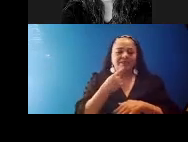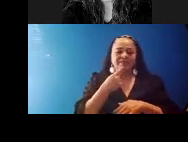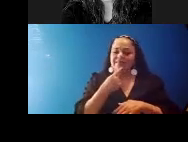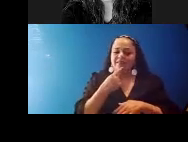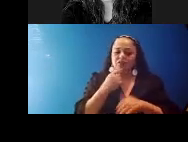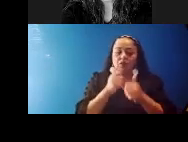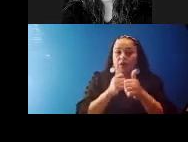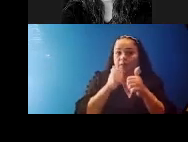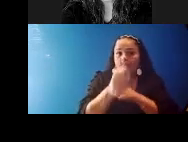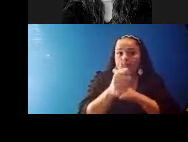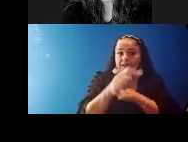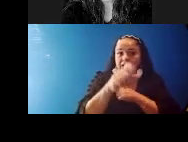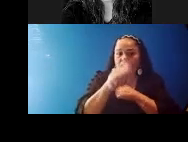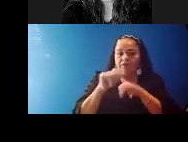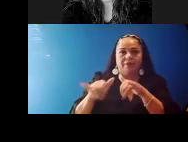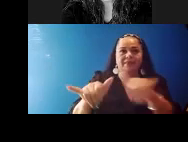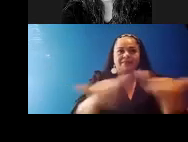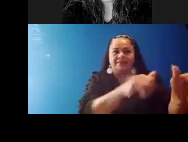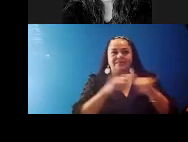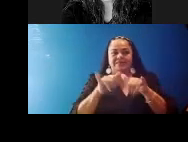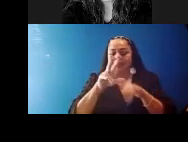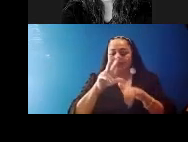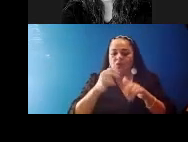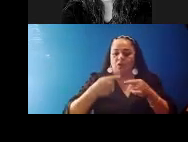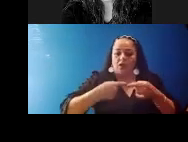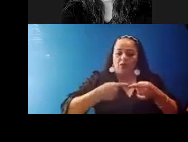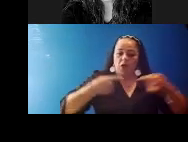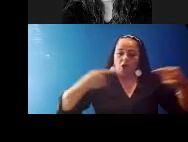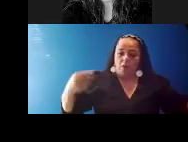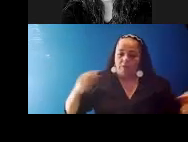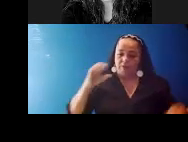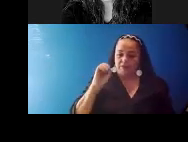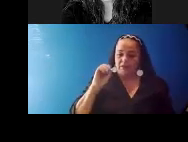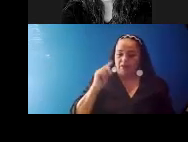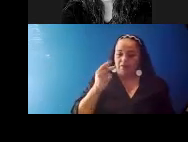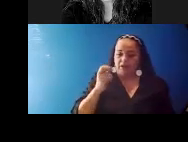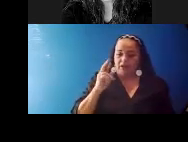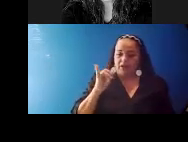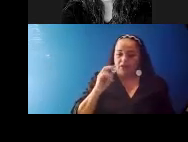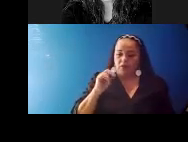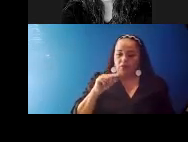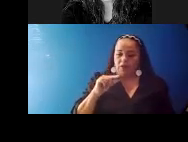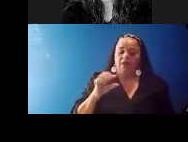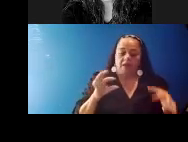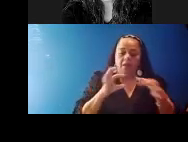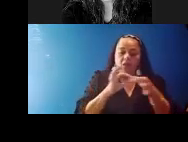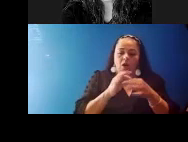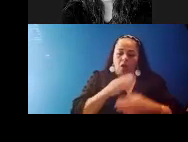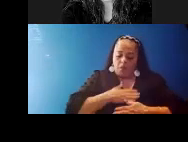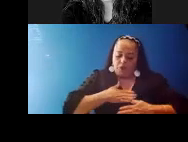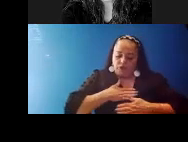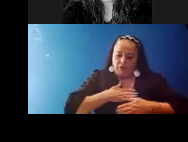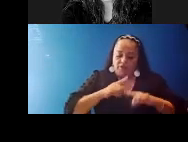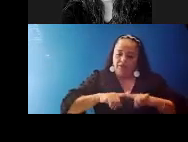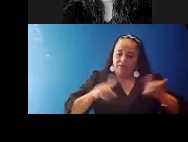past that, we all have to be the same. It's like the opposite of othering is this notion of belonging, right? It's appreciating those differences,